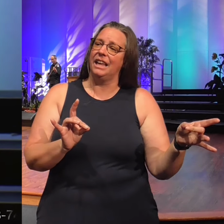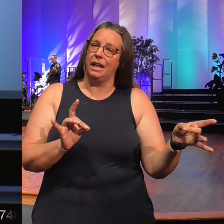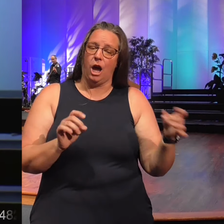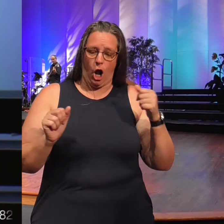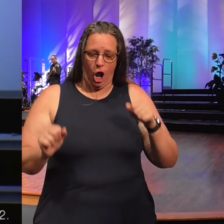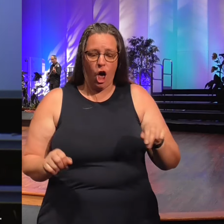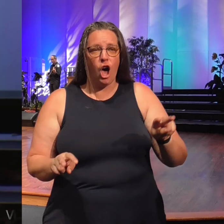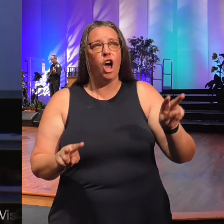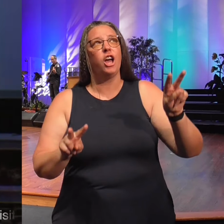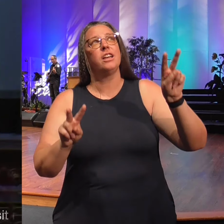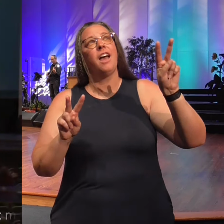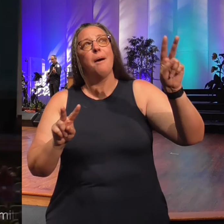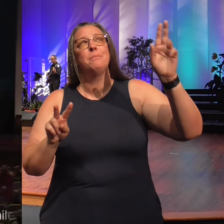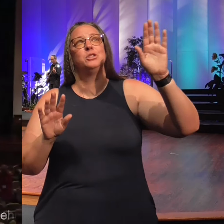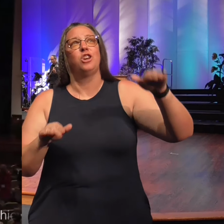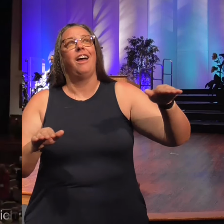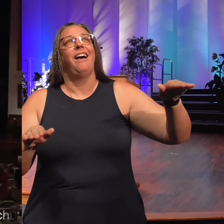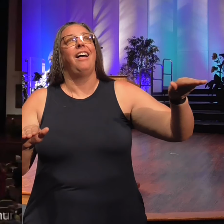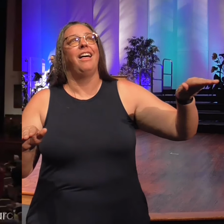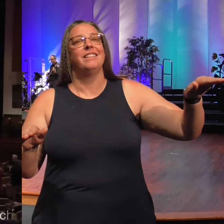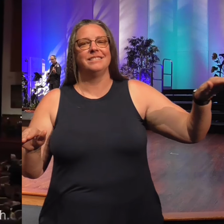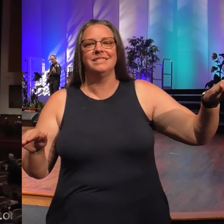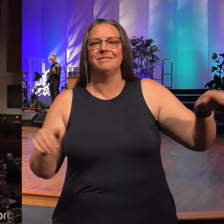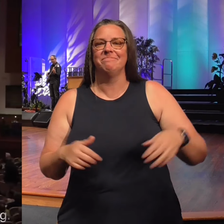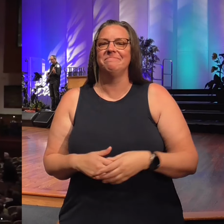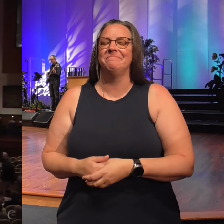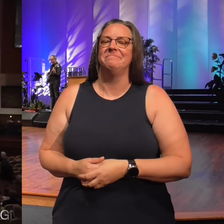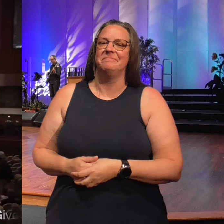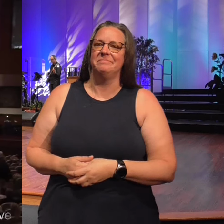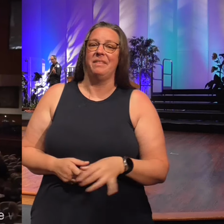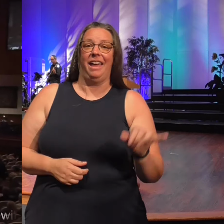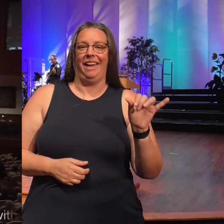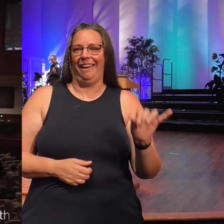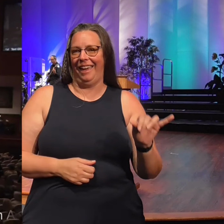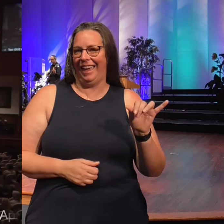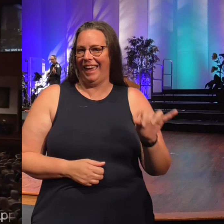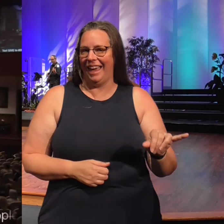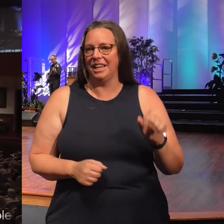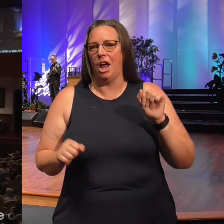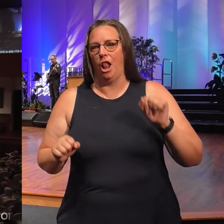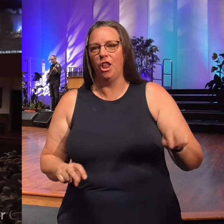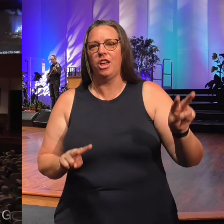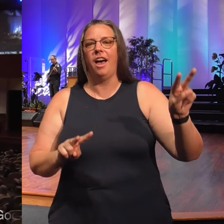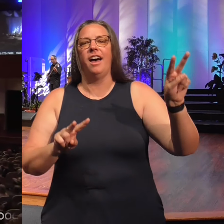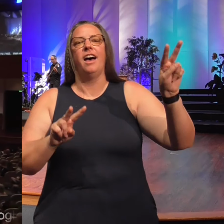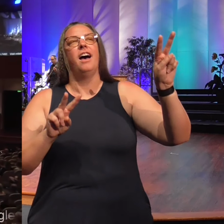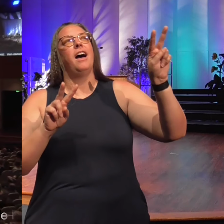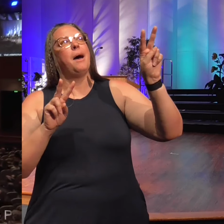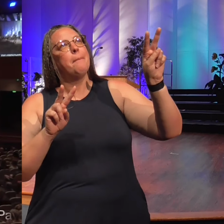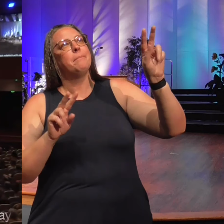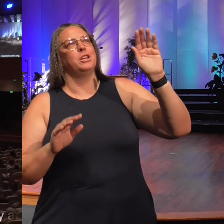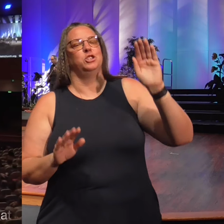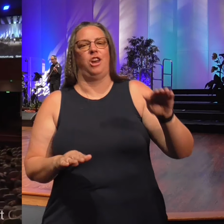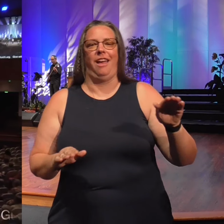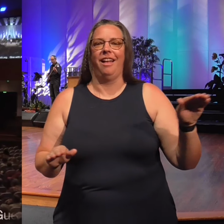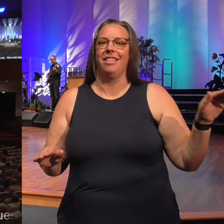look up, child. Hey, look up, child.